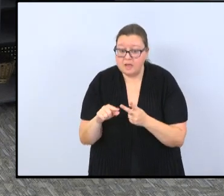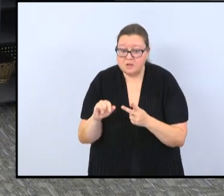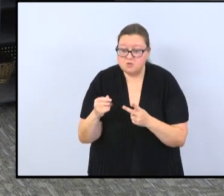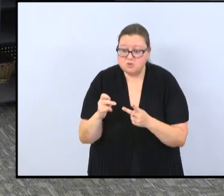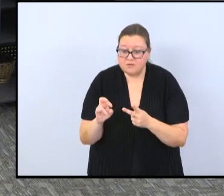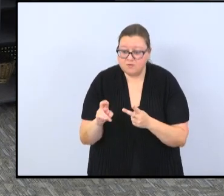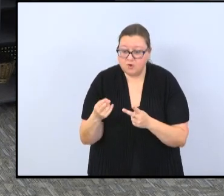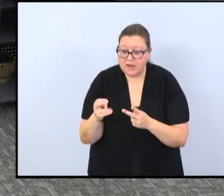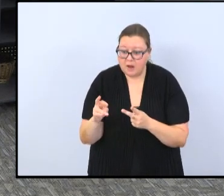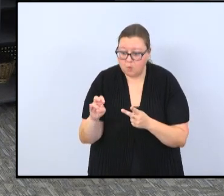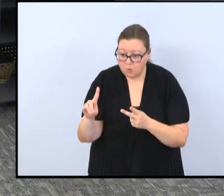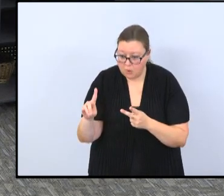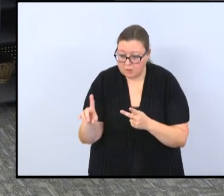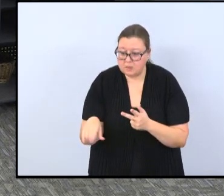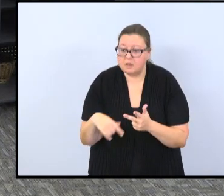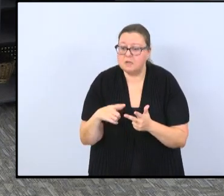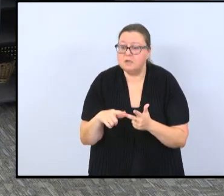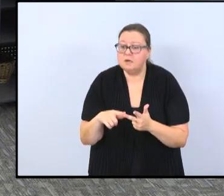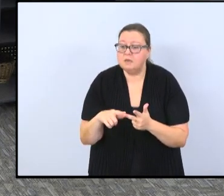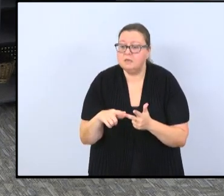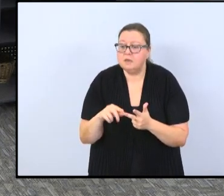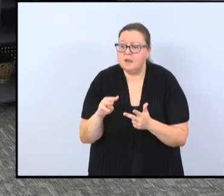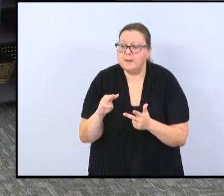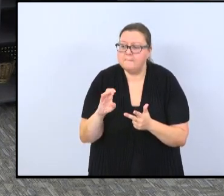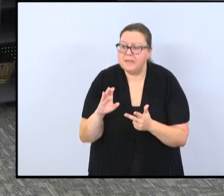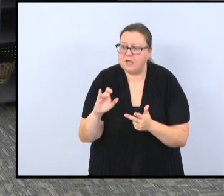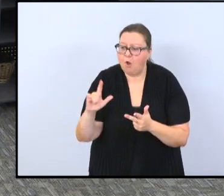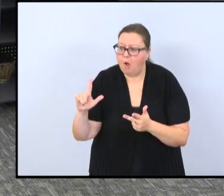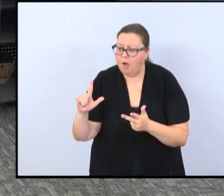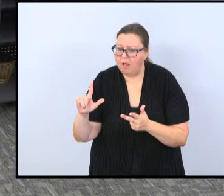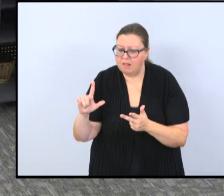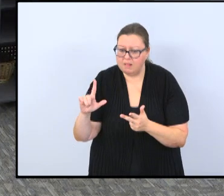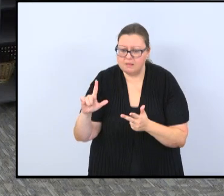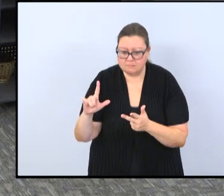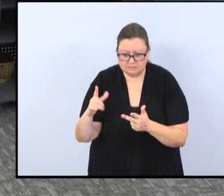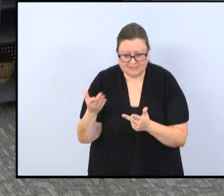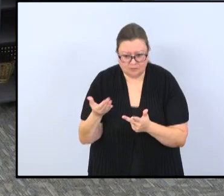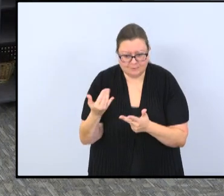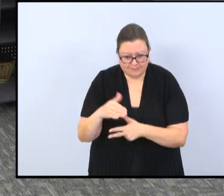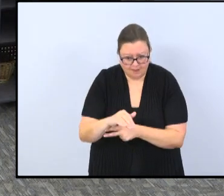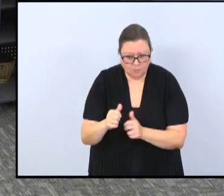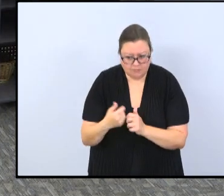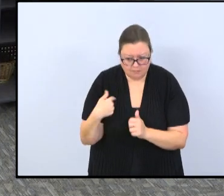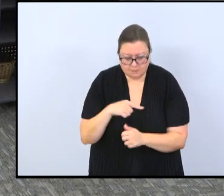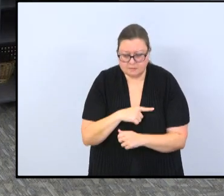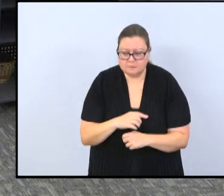Harrell and Dean Dr. Dale McCall, who's here with us this evening.